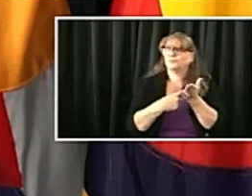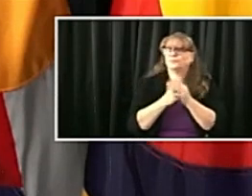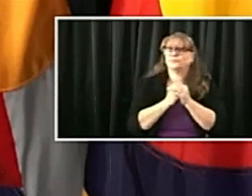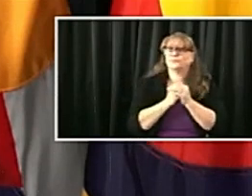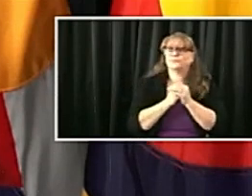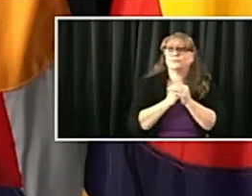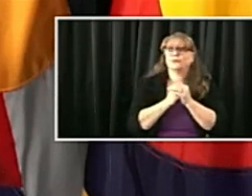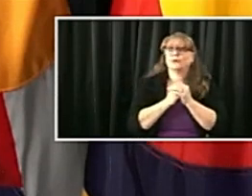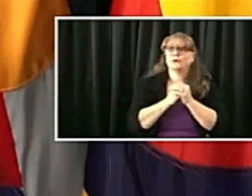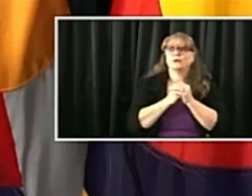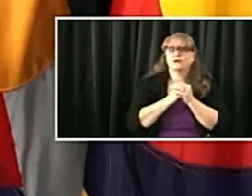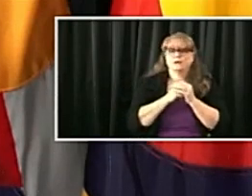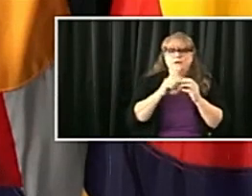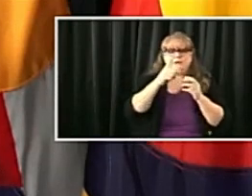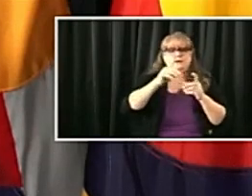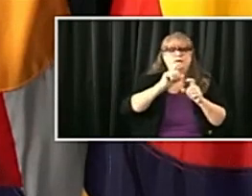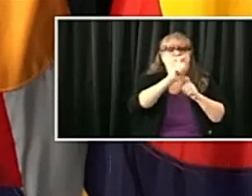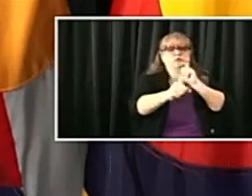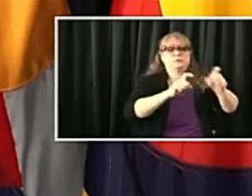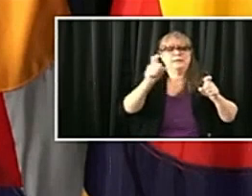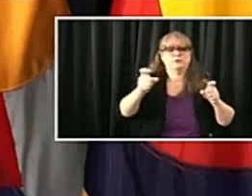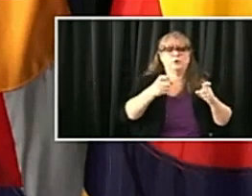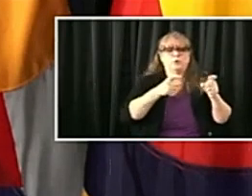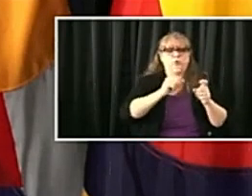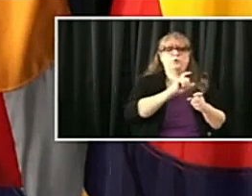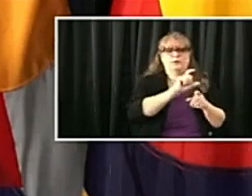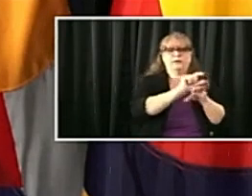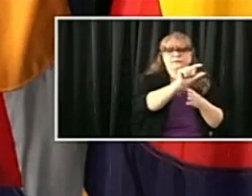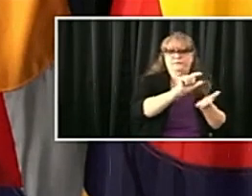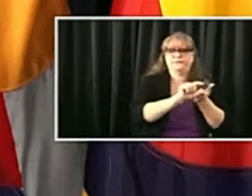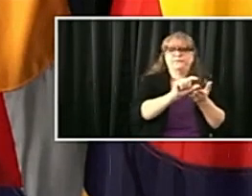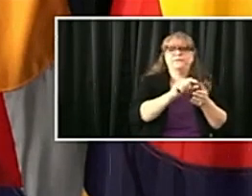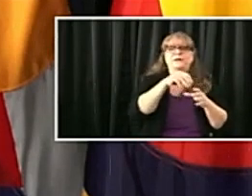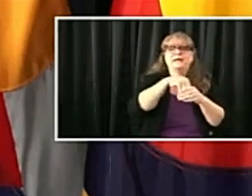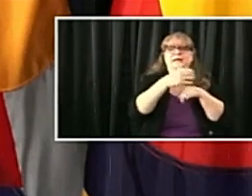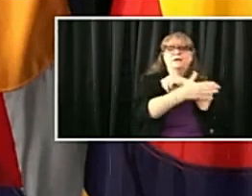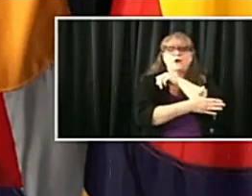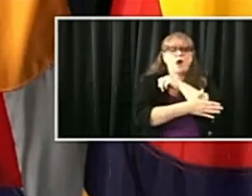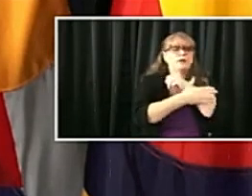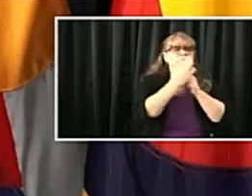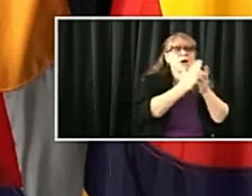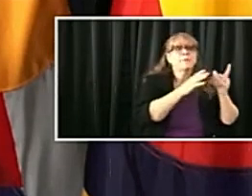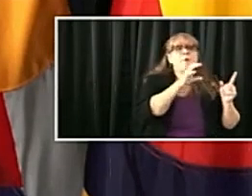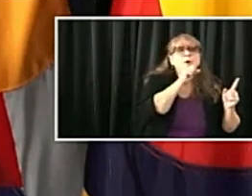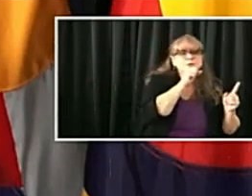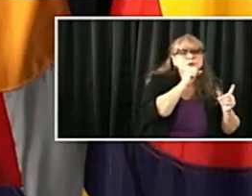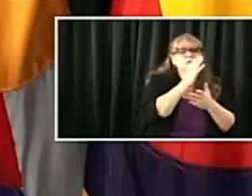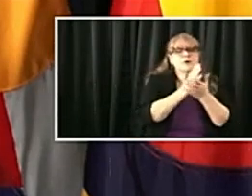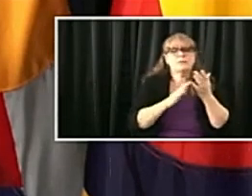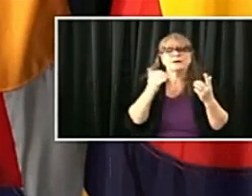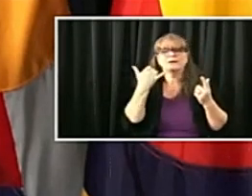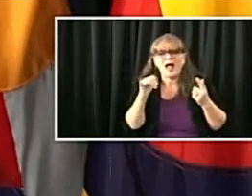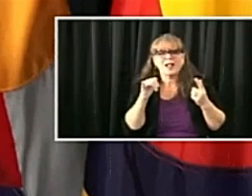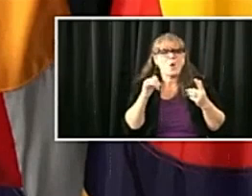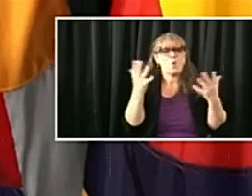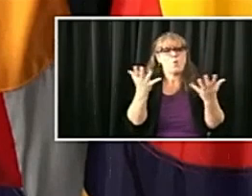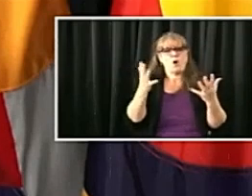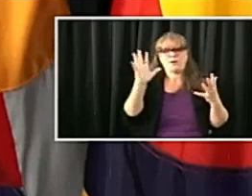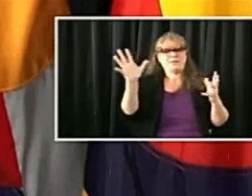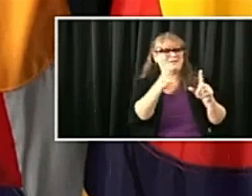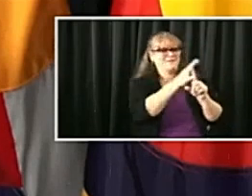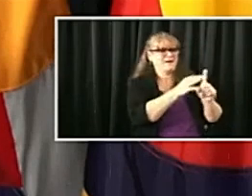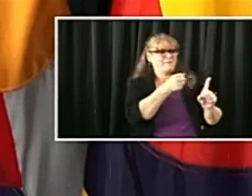counties are still in orange and yellow. So how does that factor into the charts that we saw? And is that saying that, hey, we might still be in